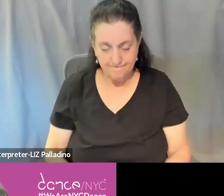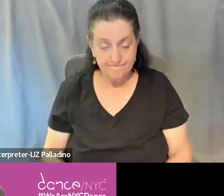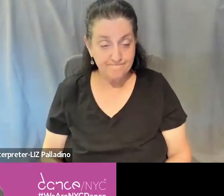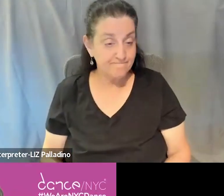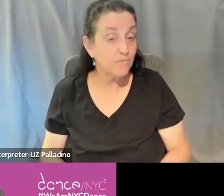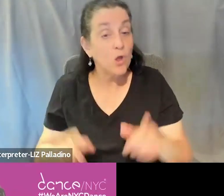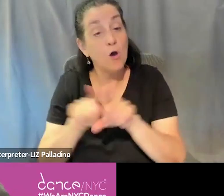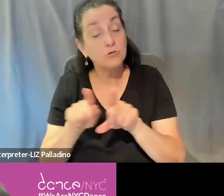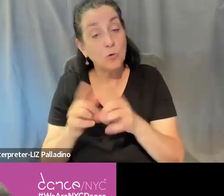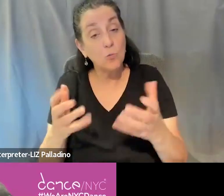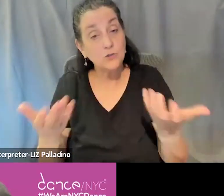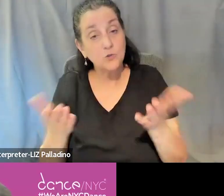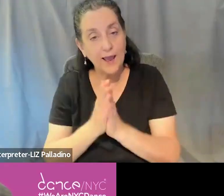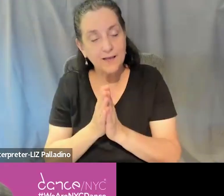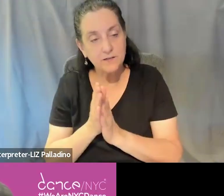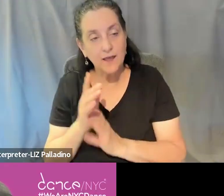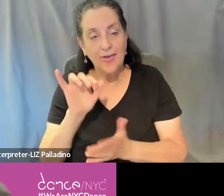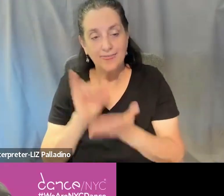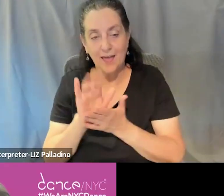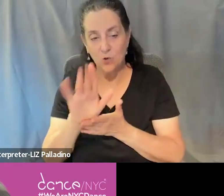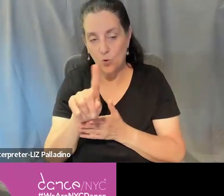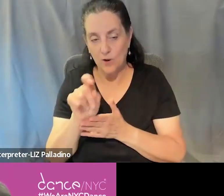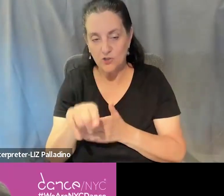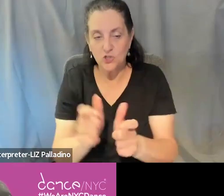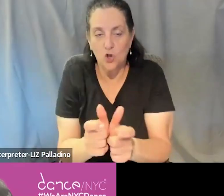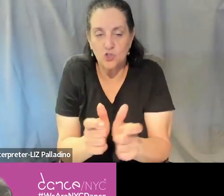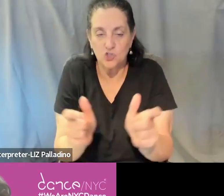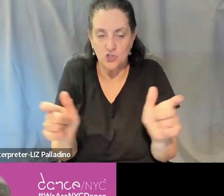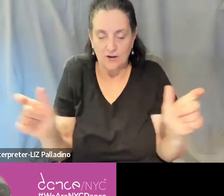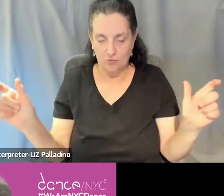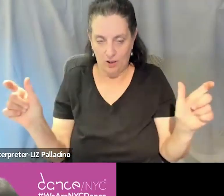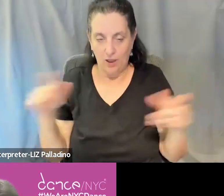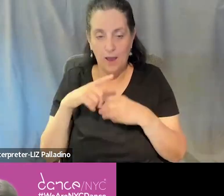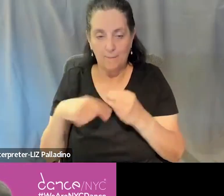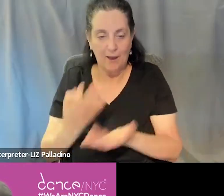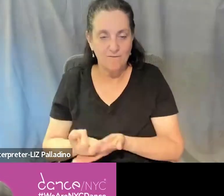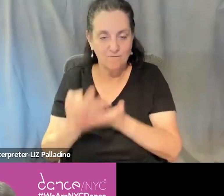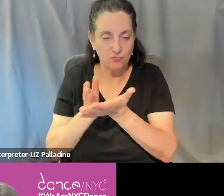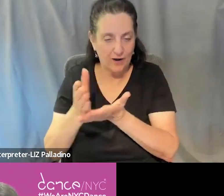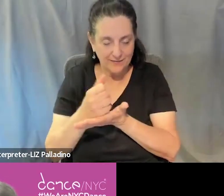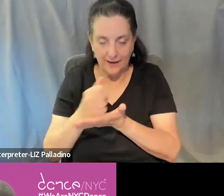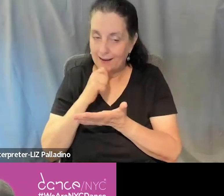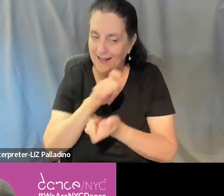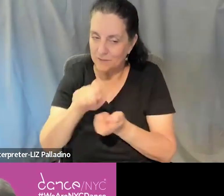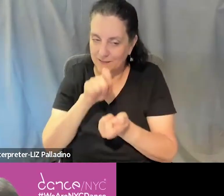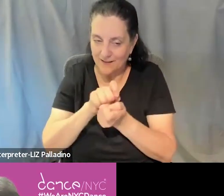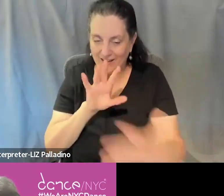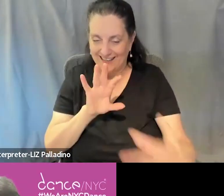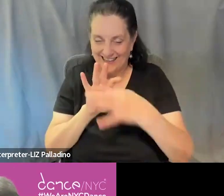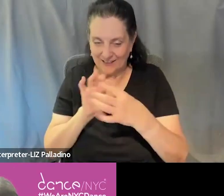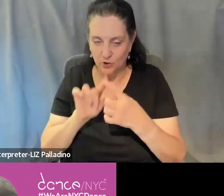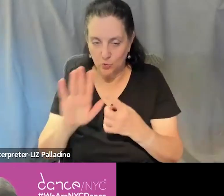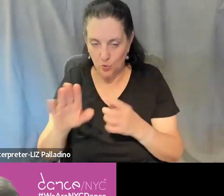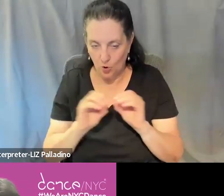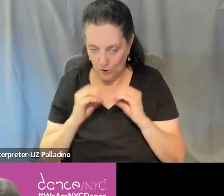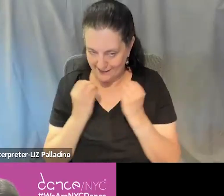just keep your questions general about fundraising and not very specific things that are about